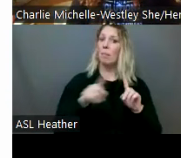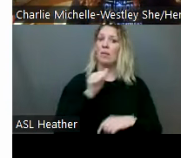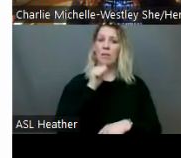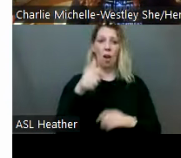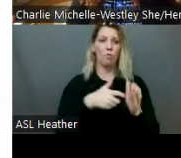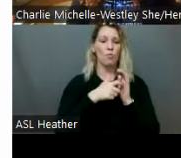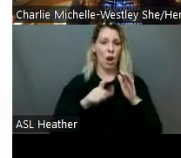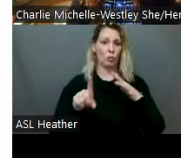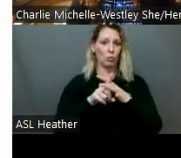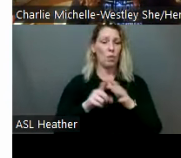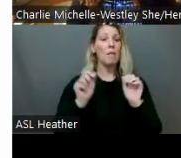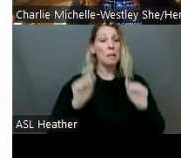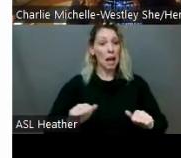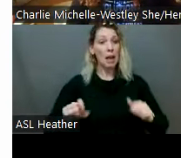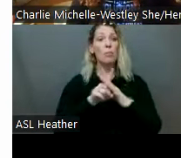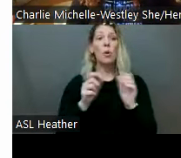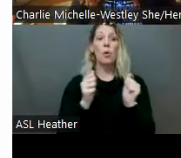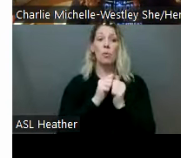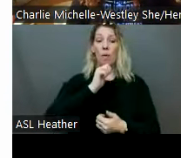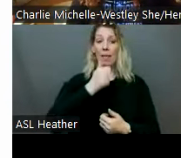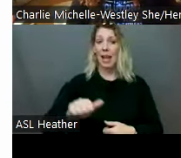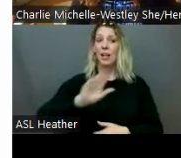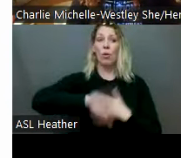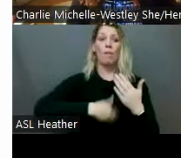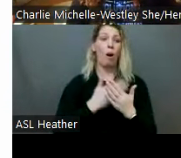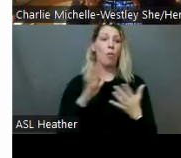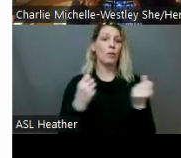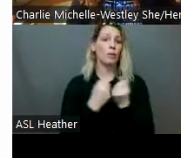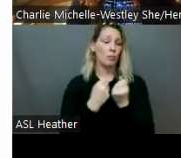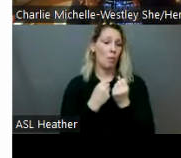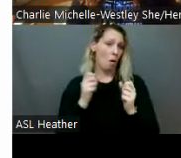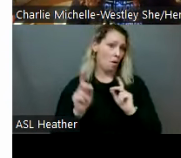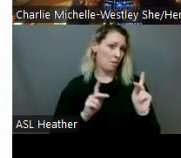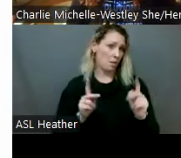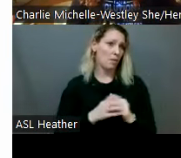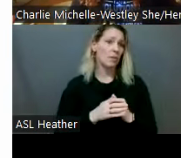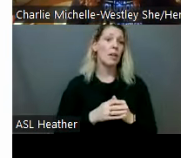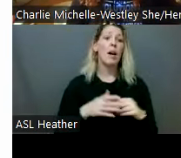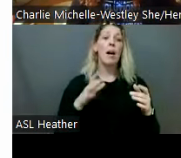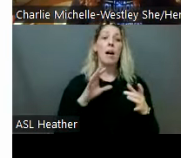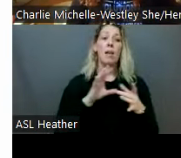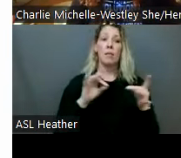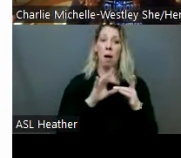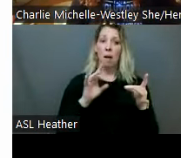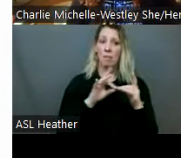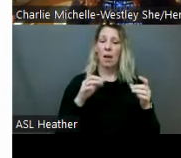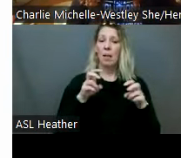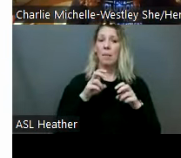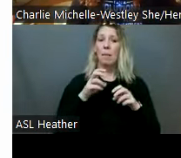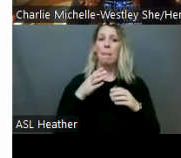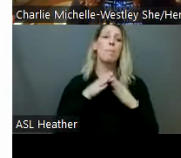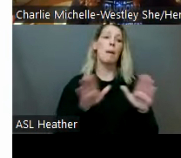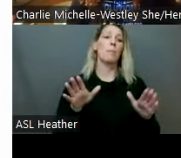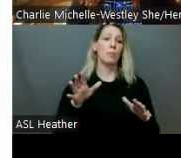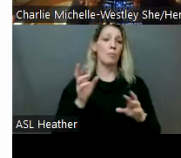to attend. They may appear with any or all of their support persons. 2, public comment on the readiness of the investigation will be taken